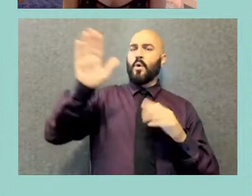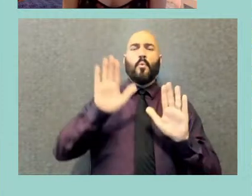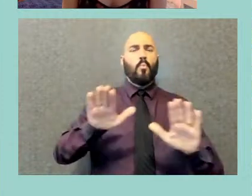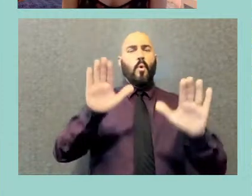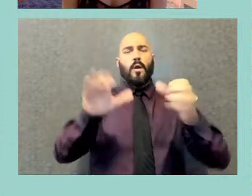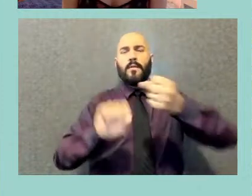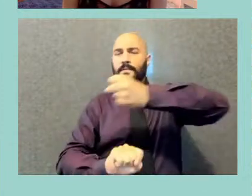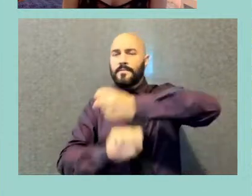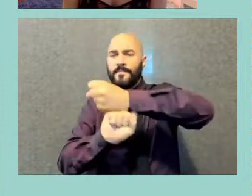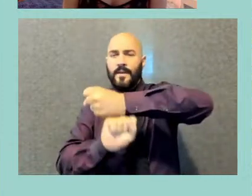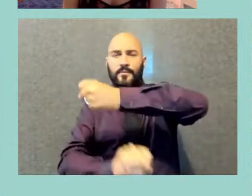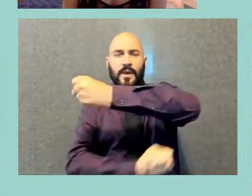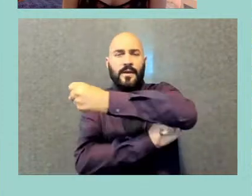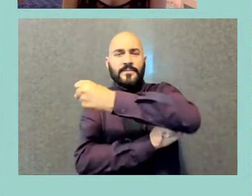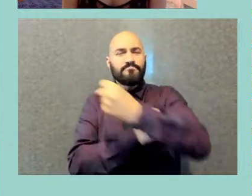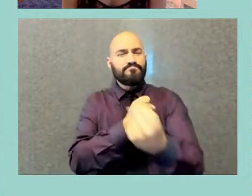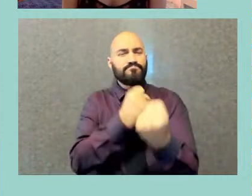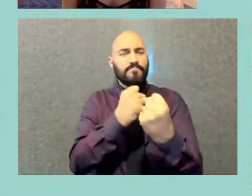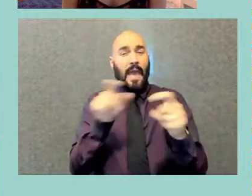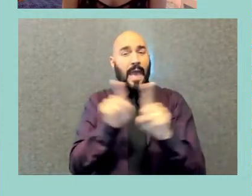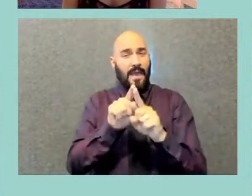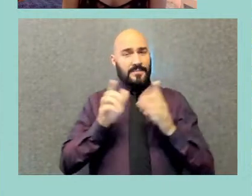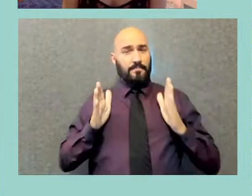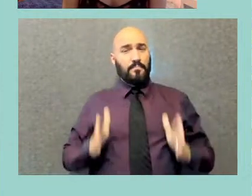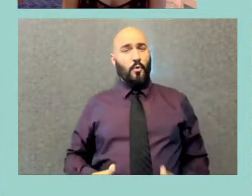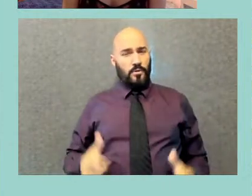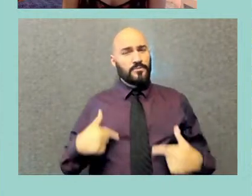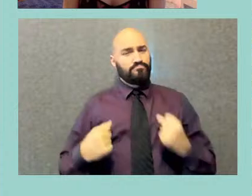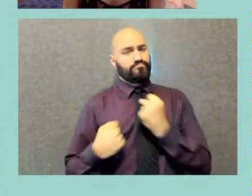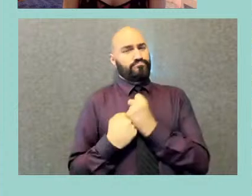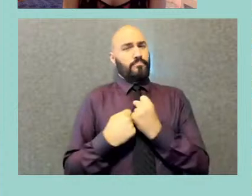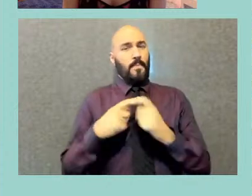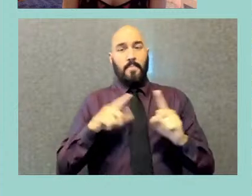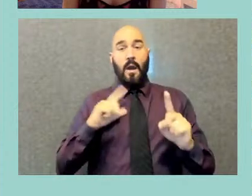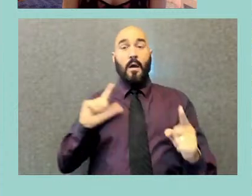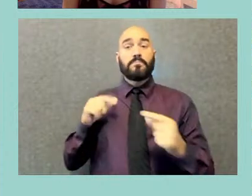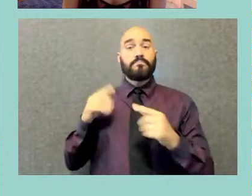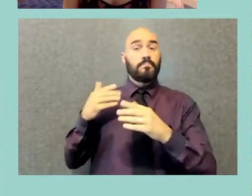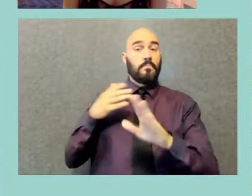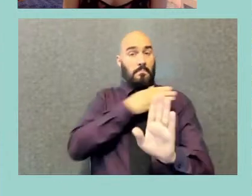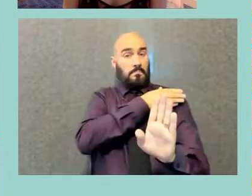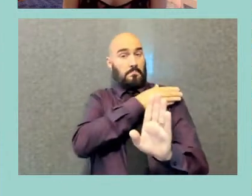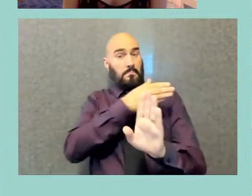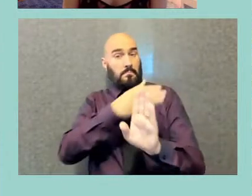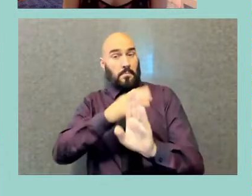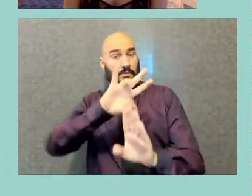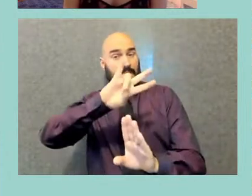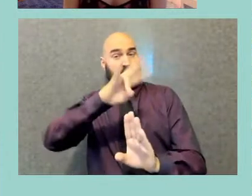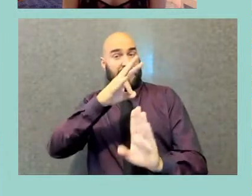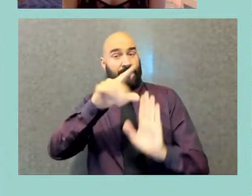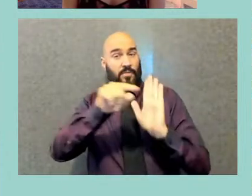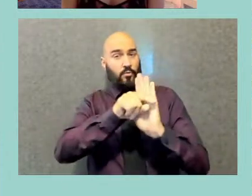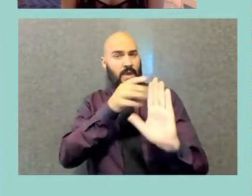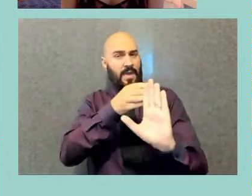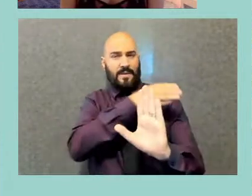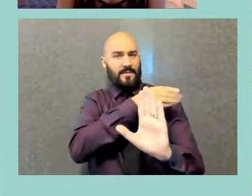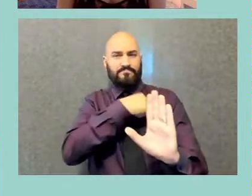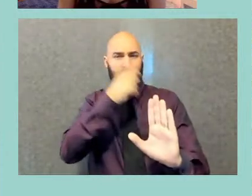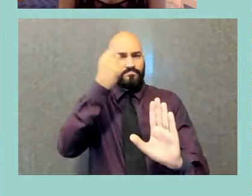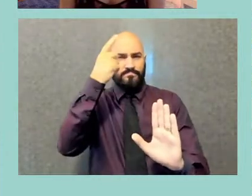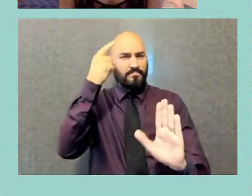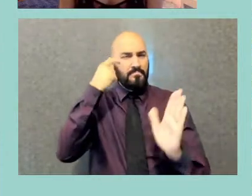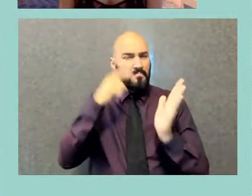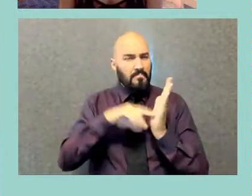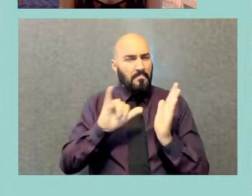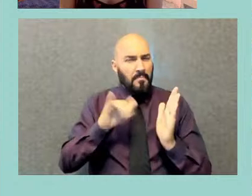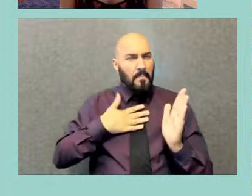But up until 7th grade, I wasn't really aware of the importance which my religion held for me. Church was the place